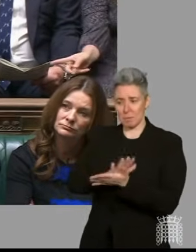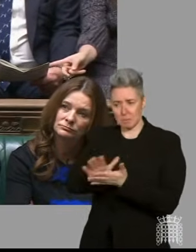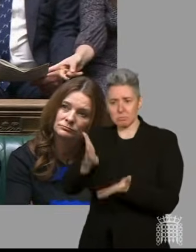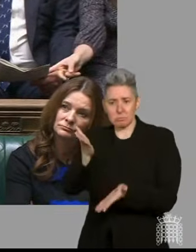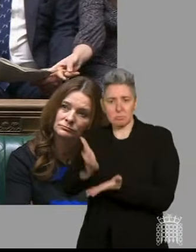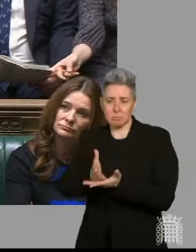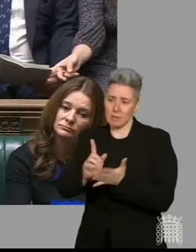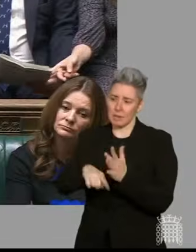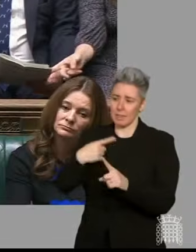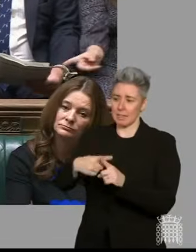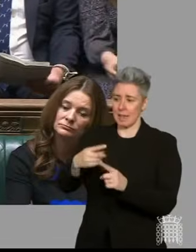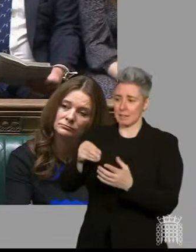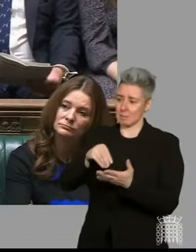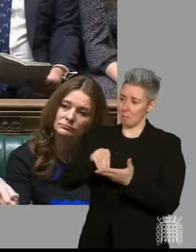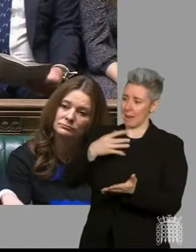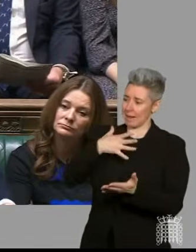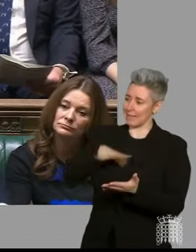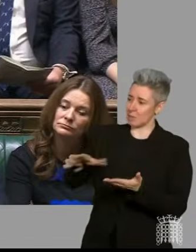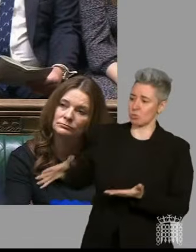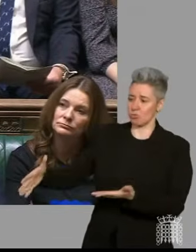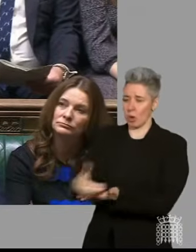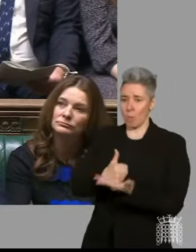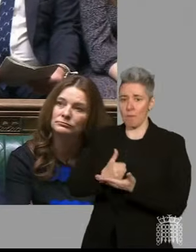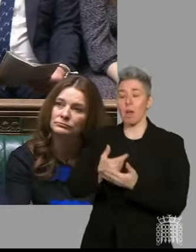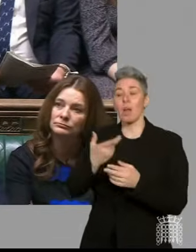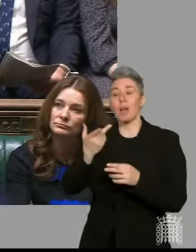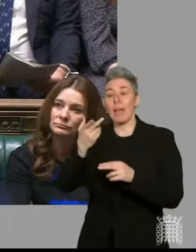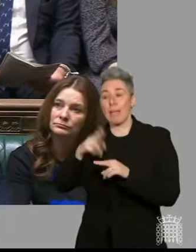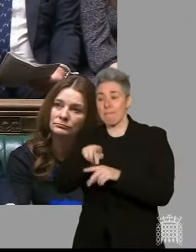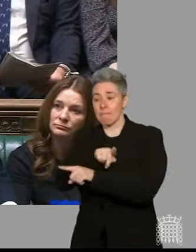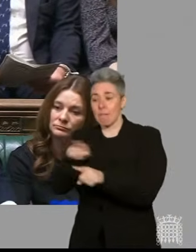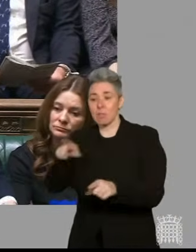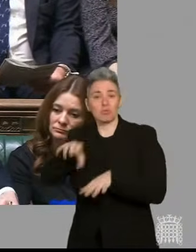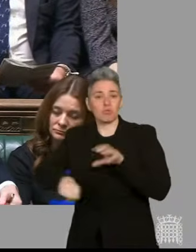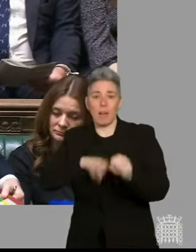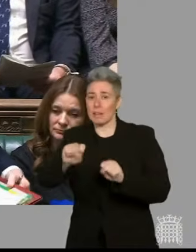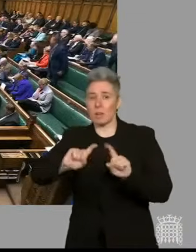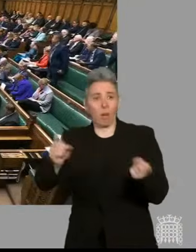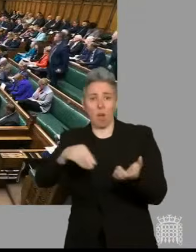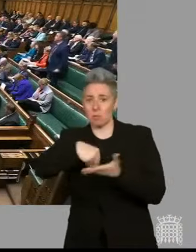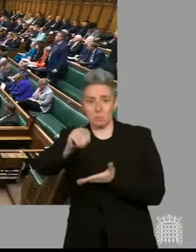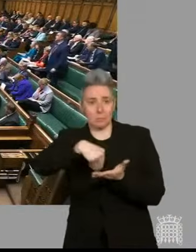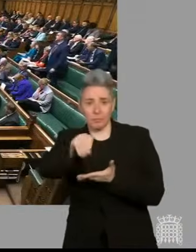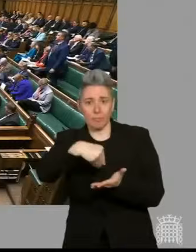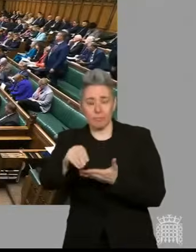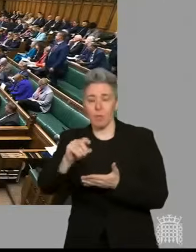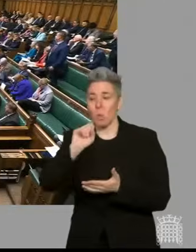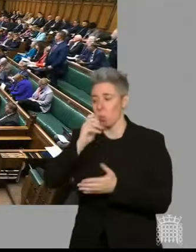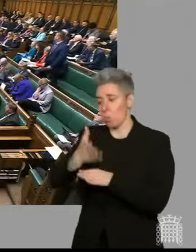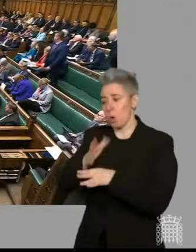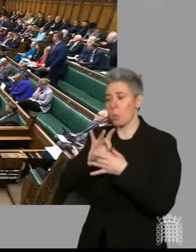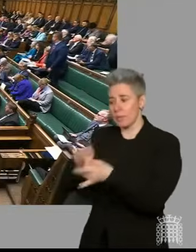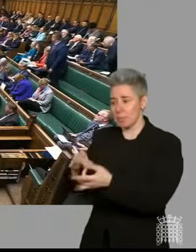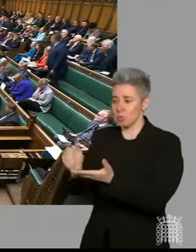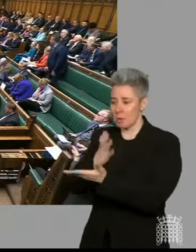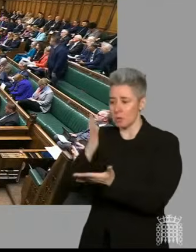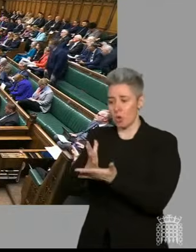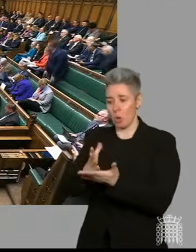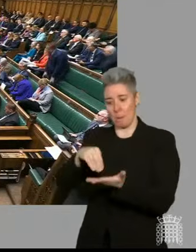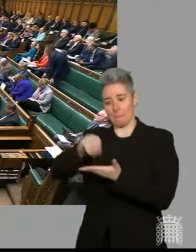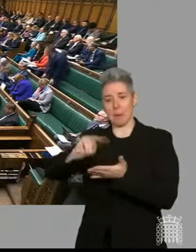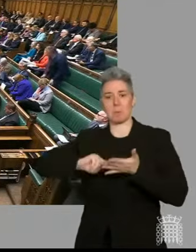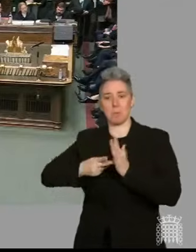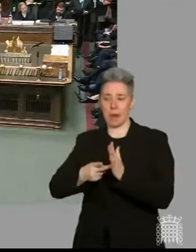who's struggling with those repayments to negotiate sustainable and affordable repayment plans. Virginia Crosby.